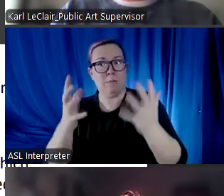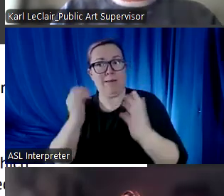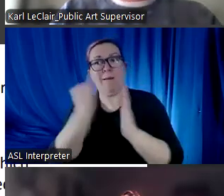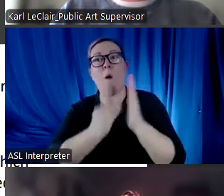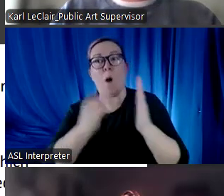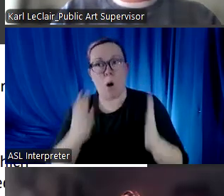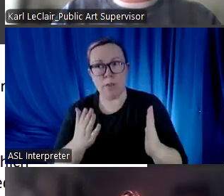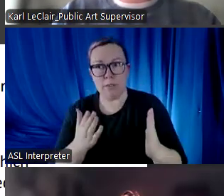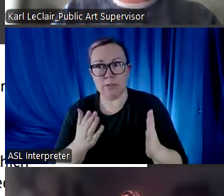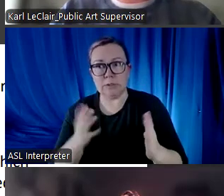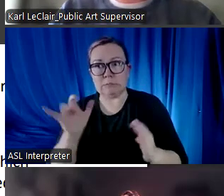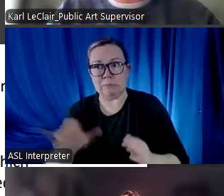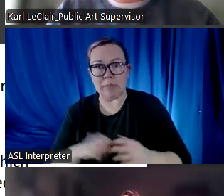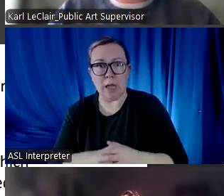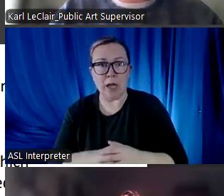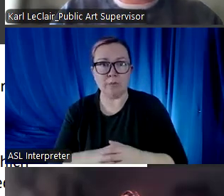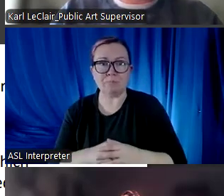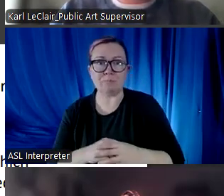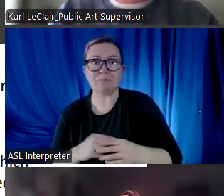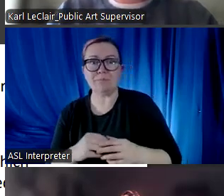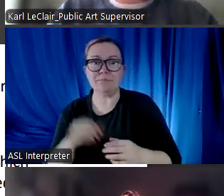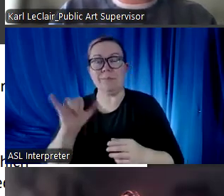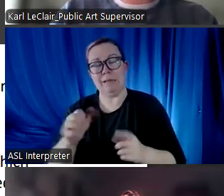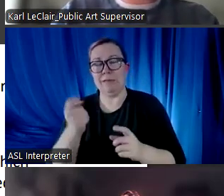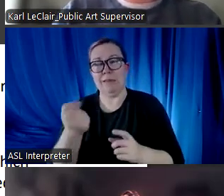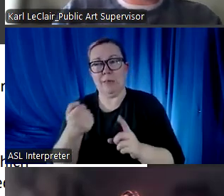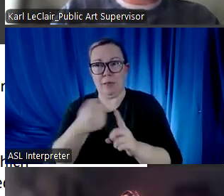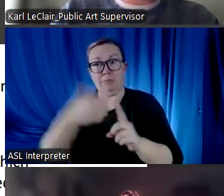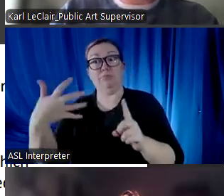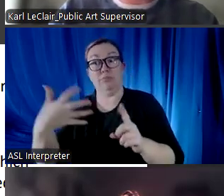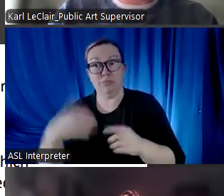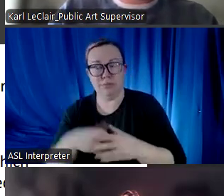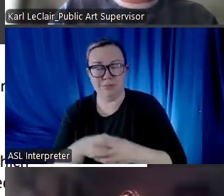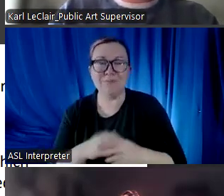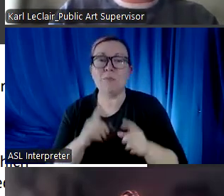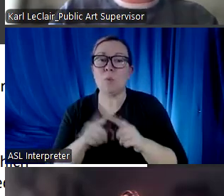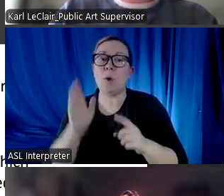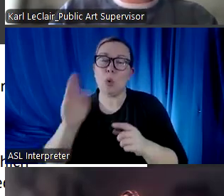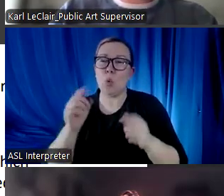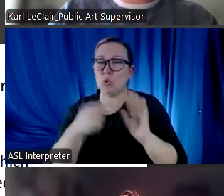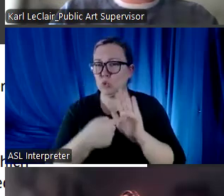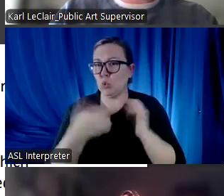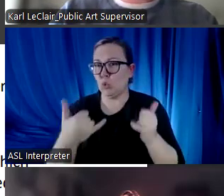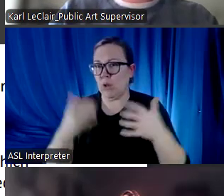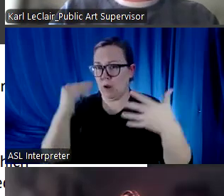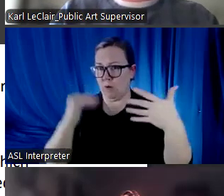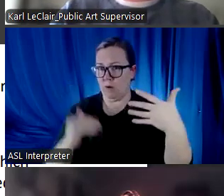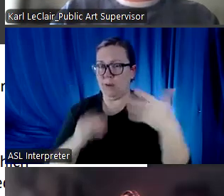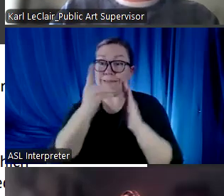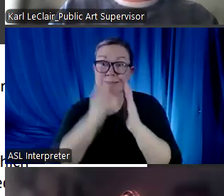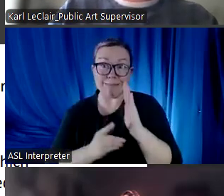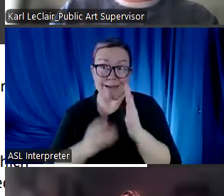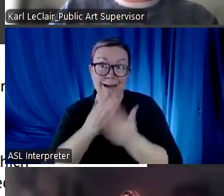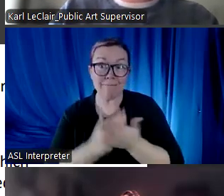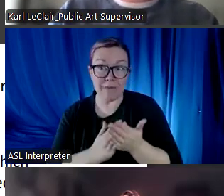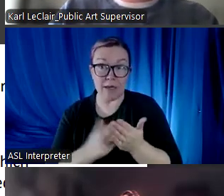So I've covered a little bit more than what was in that initial project description area, but I'll walk through the design phase. So we